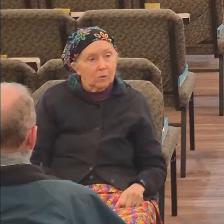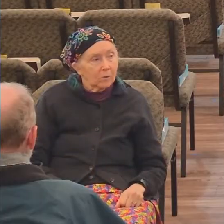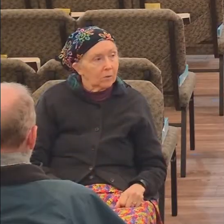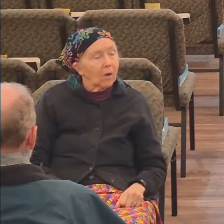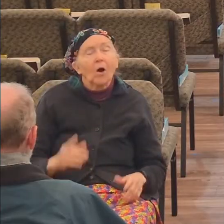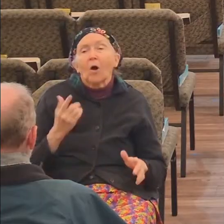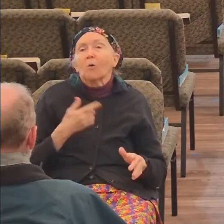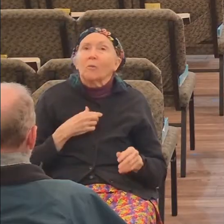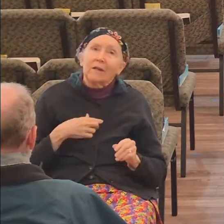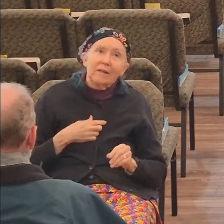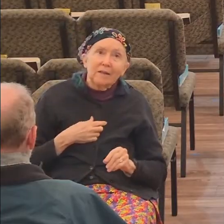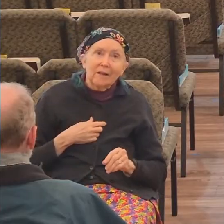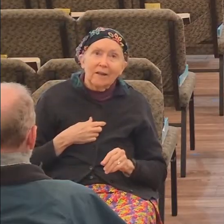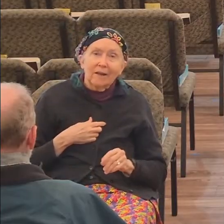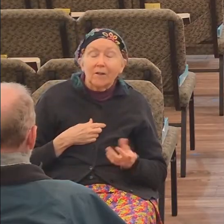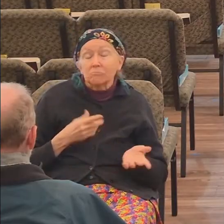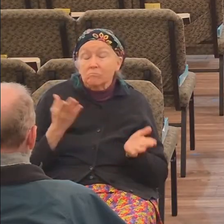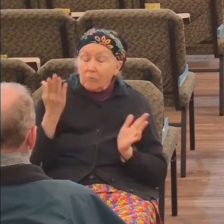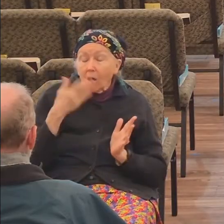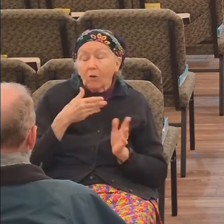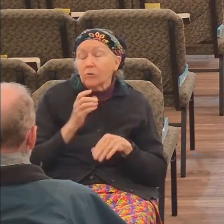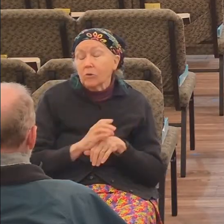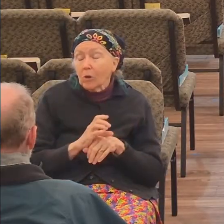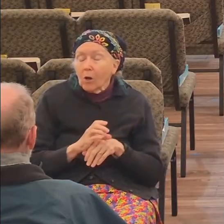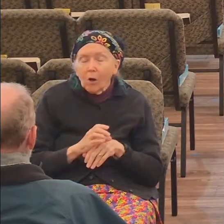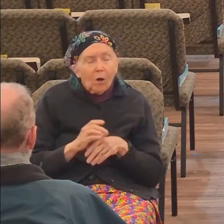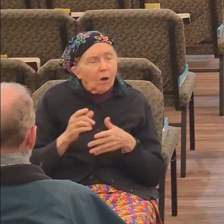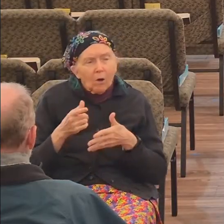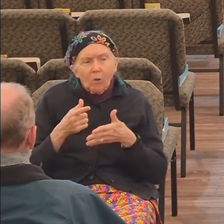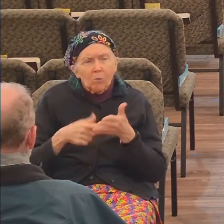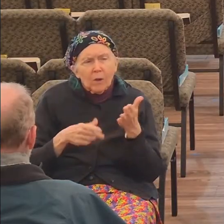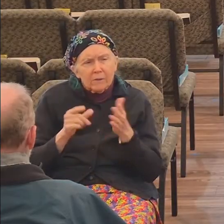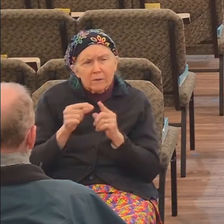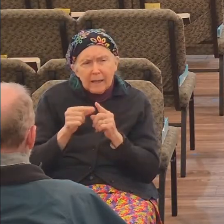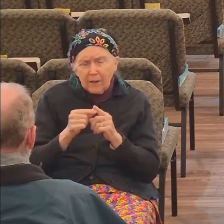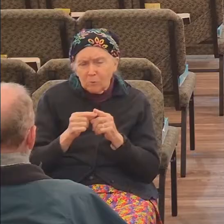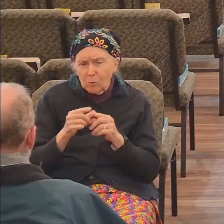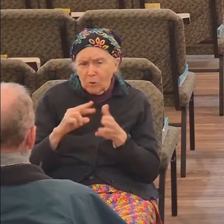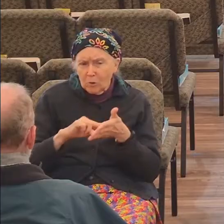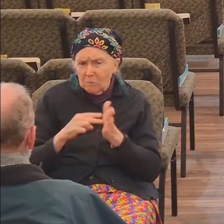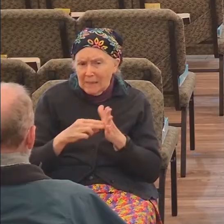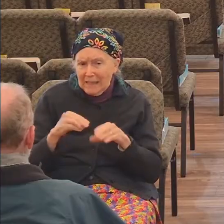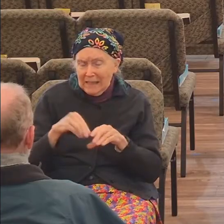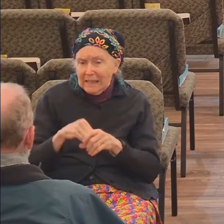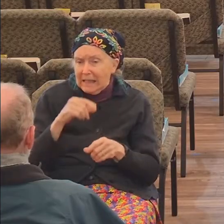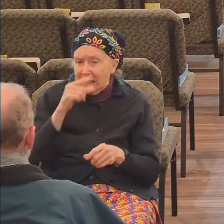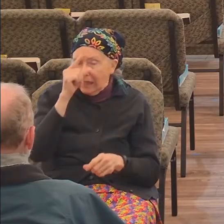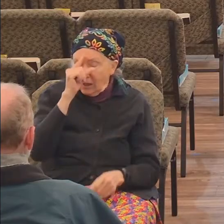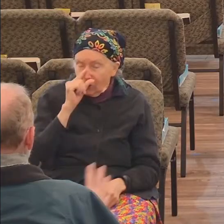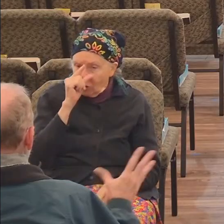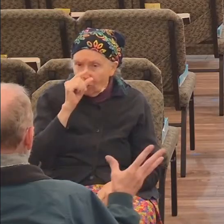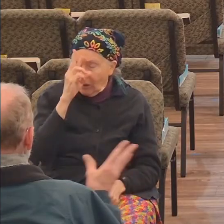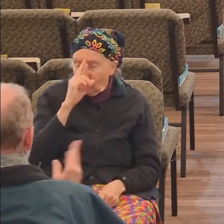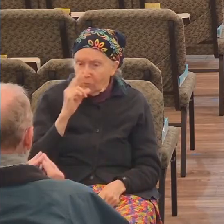very easily, but don't. Okay? Ecclesia, what does that word mean? Especially in the Greco-Roman world. What did that word mean?